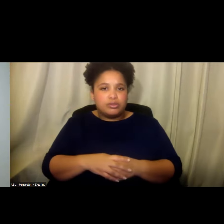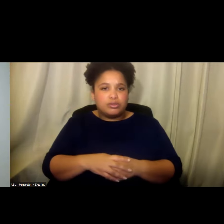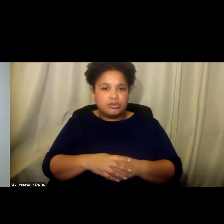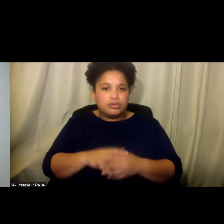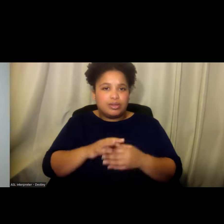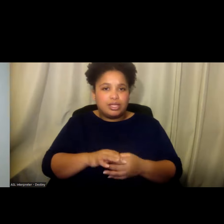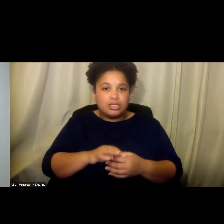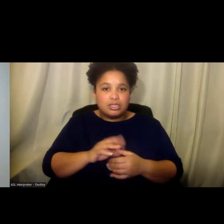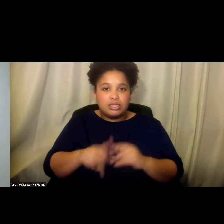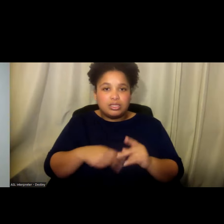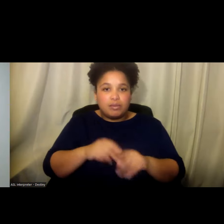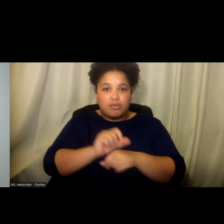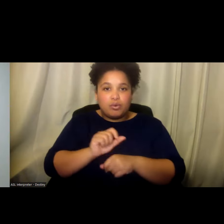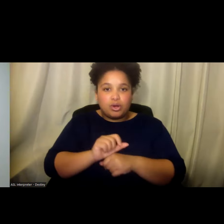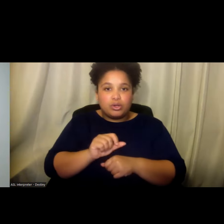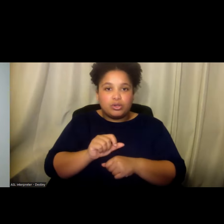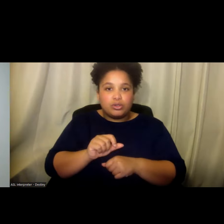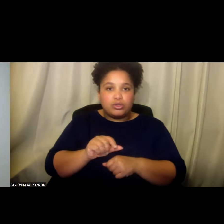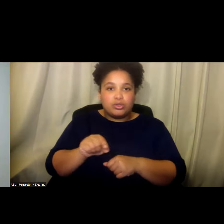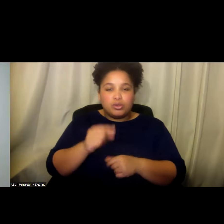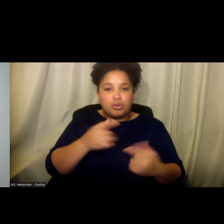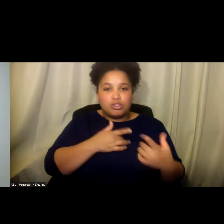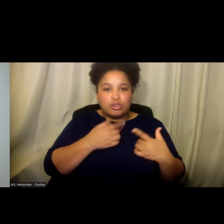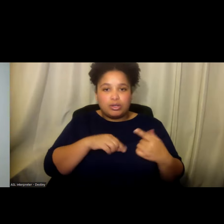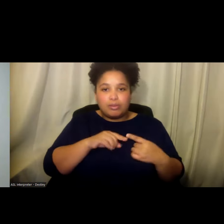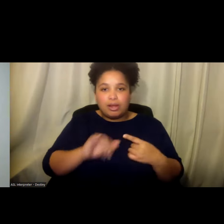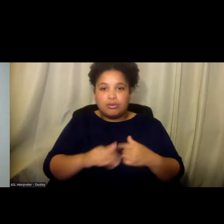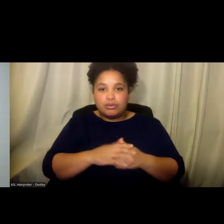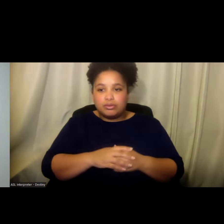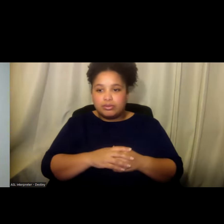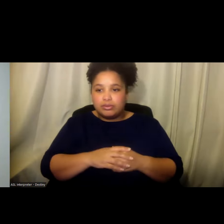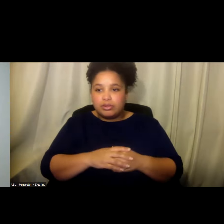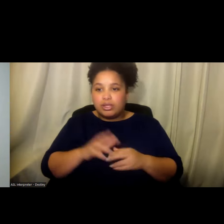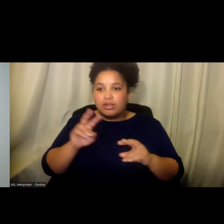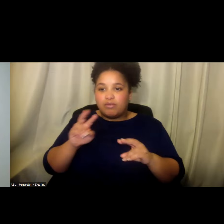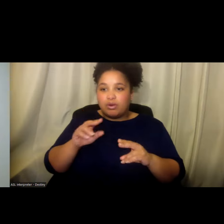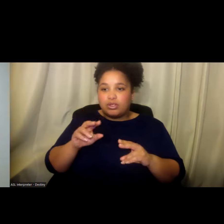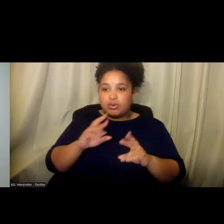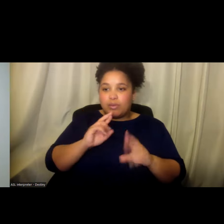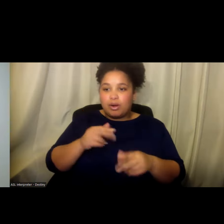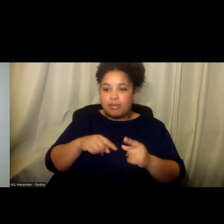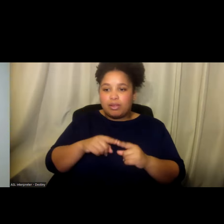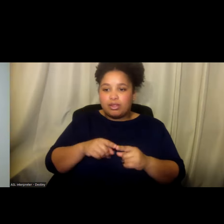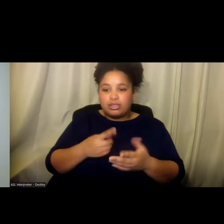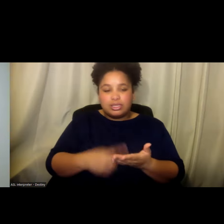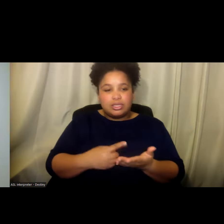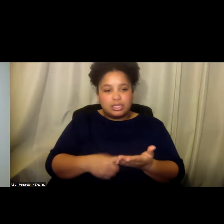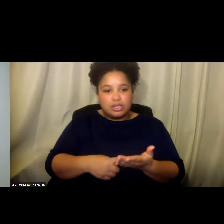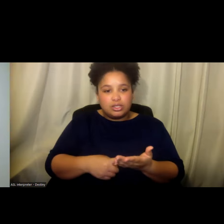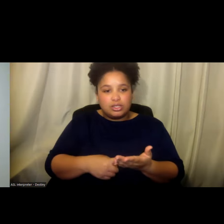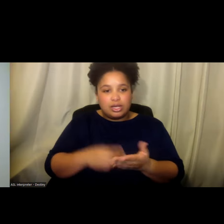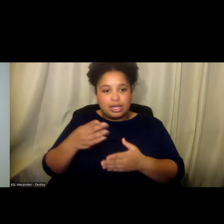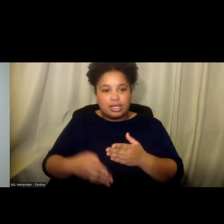work you guys are concerned about. Well, we look forward to reporting on that to you. We have a little discussion at the end of things we might want to tell you.